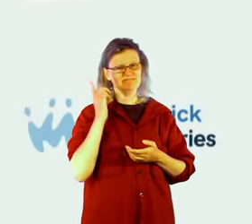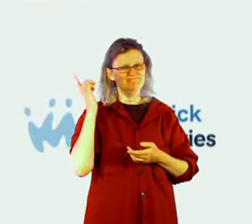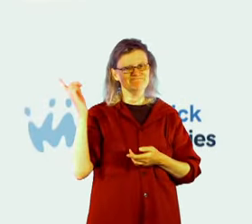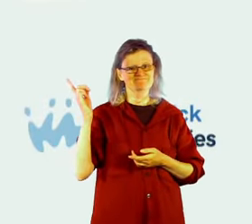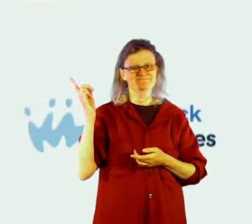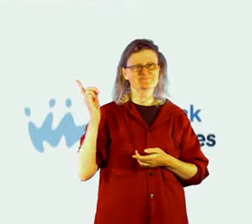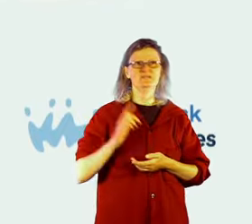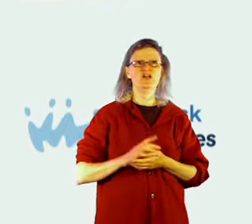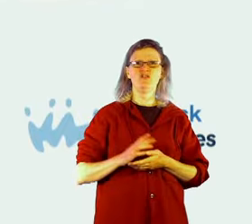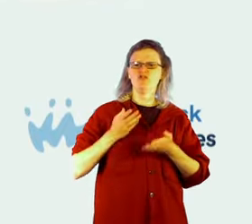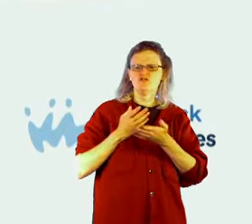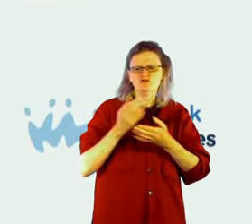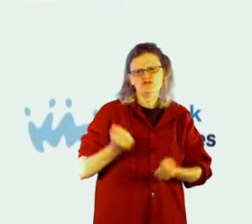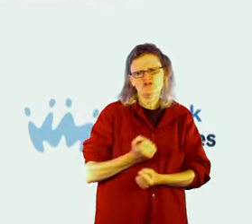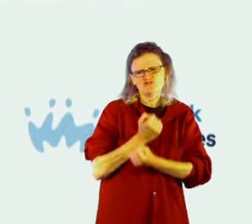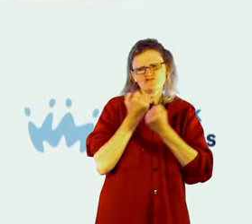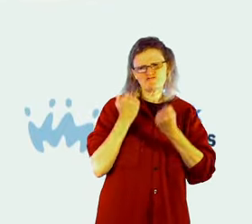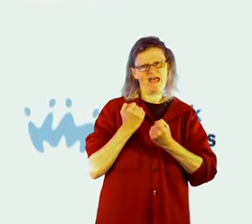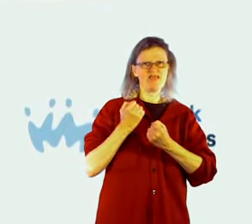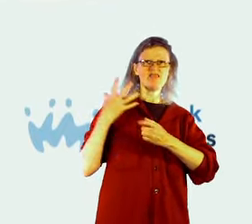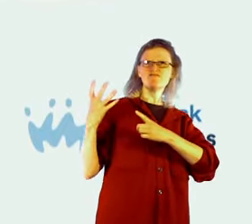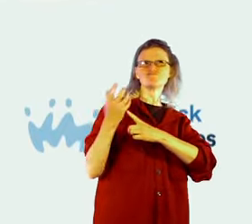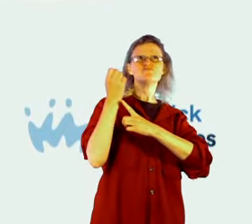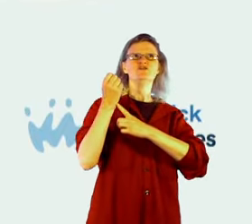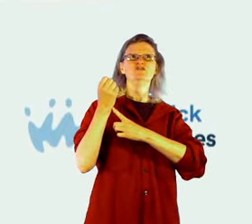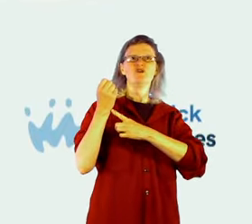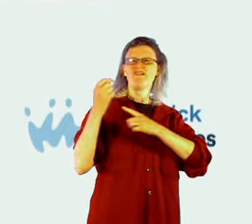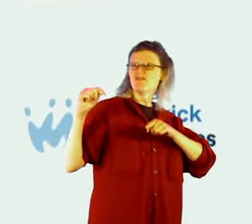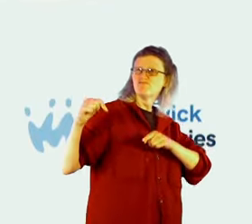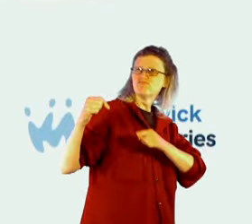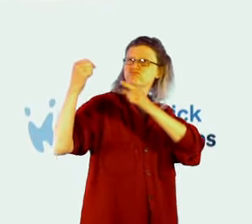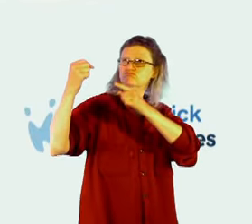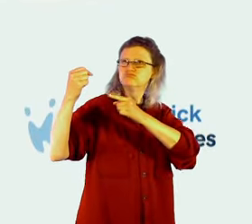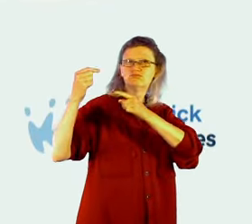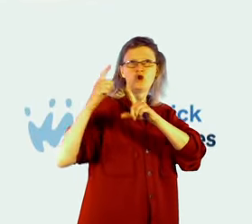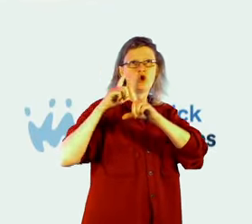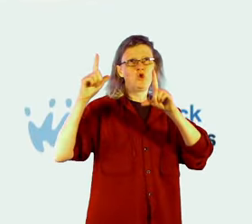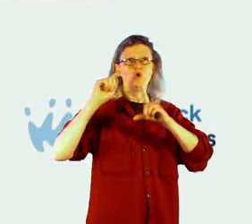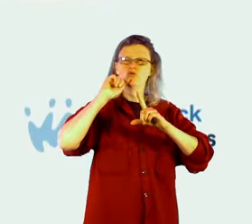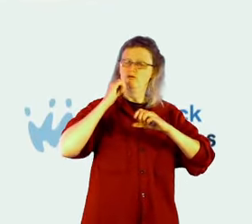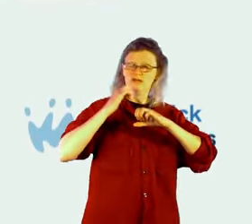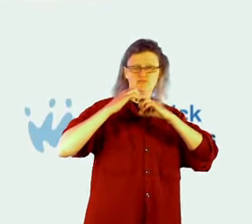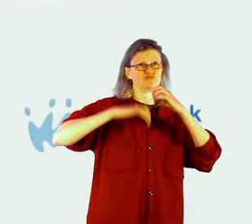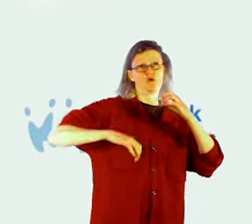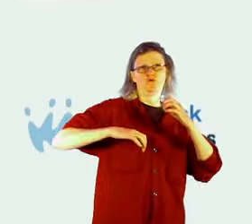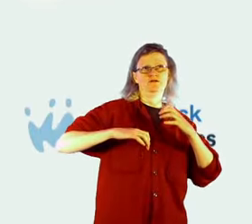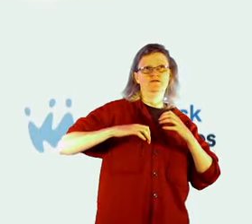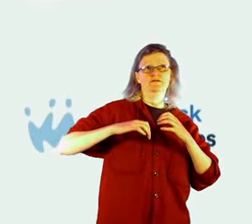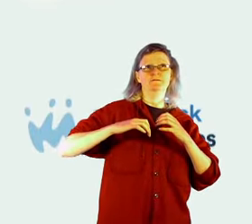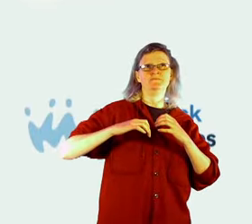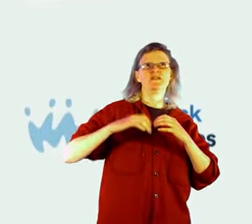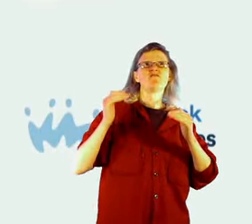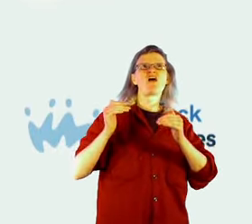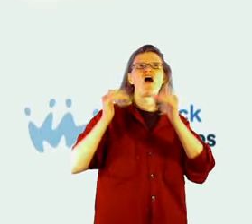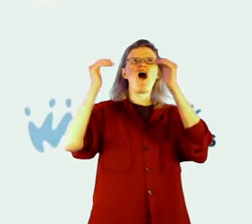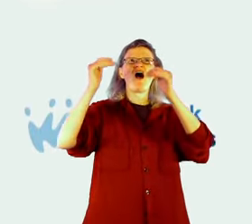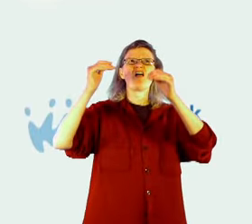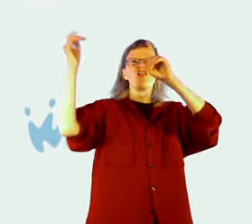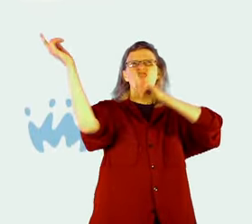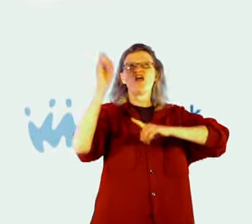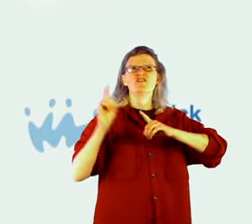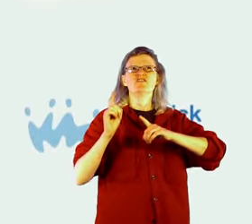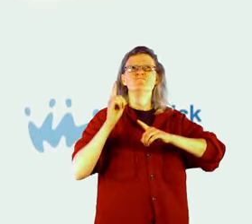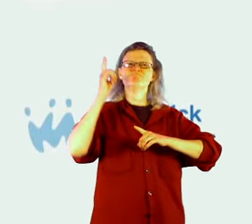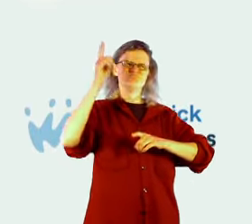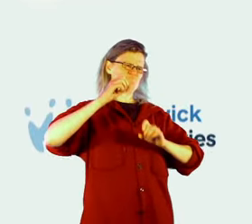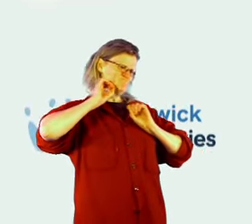prevails. Those who oppose the Lord will be broken. The Most High will thunder from heaven and the Lord will